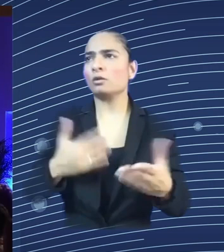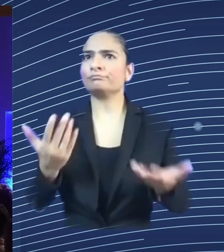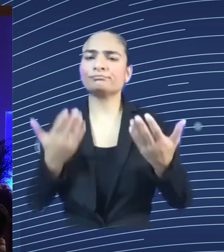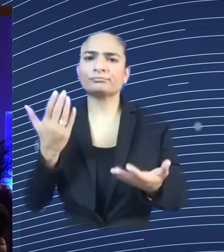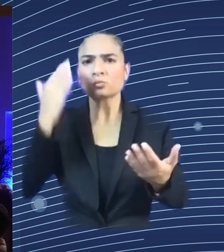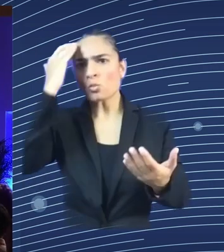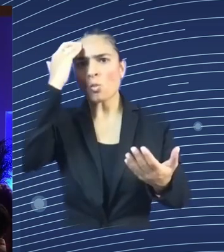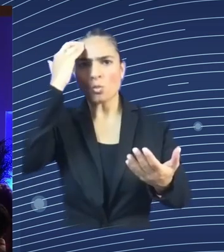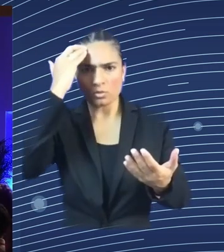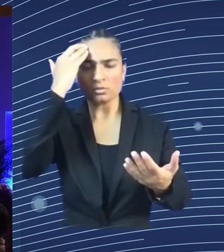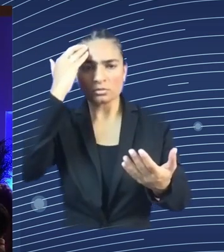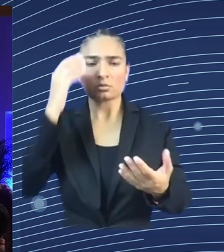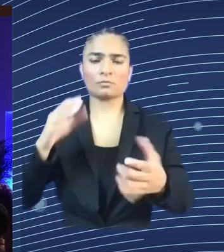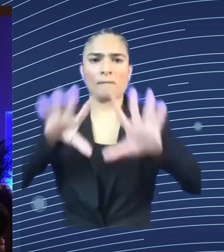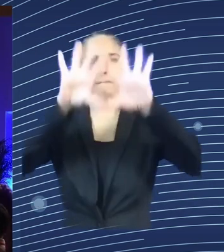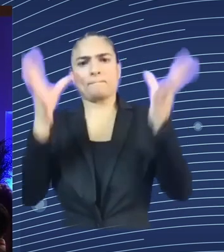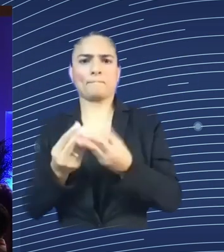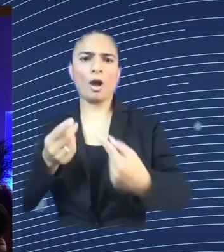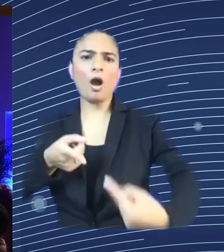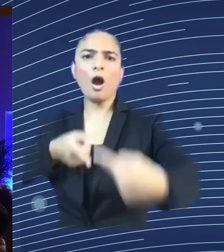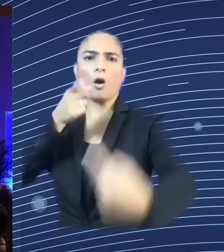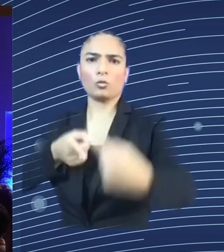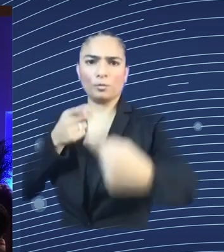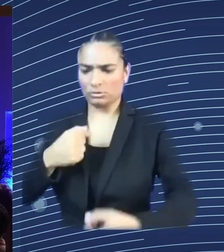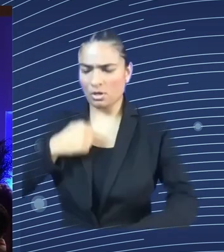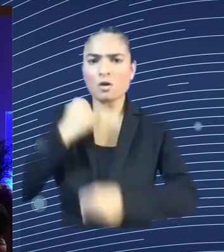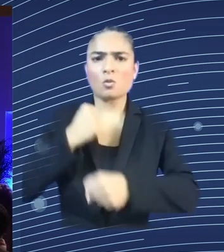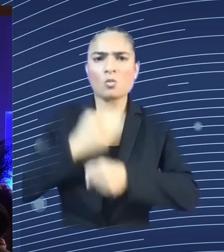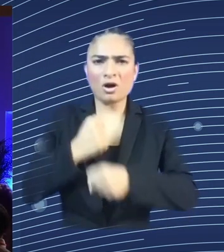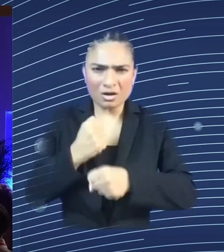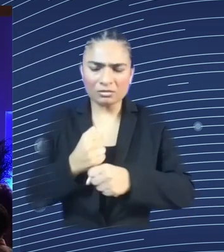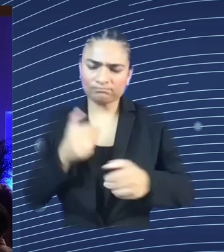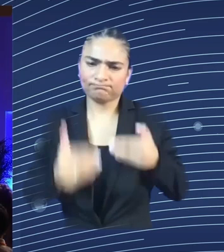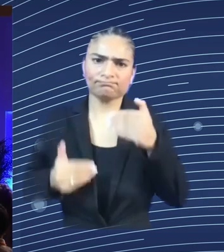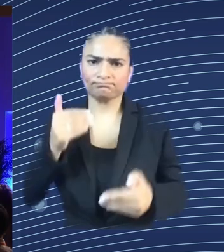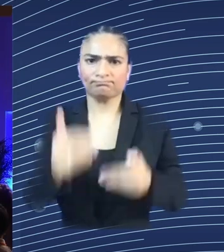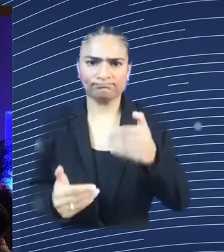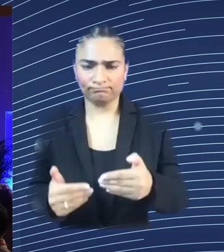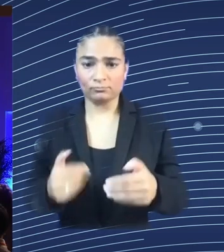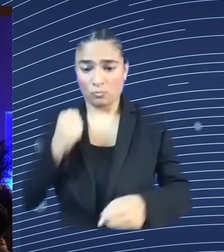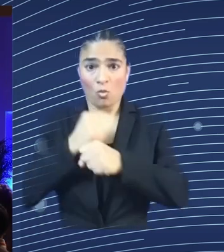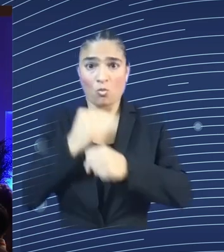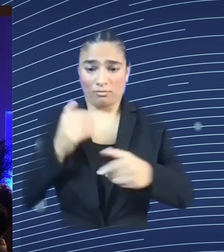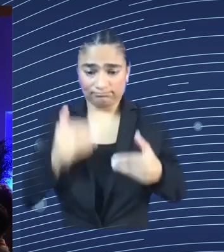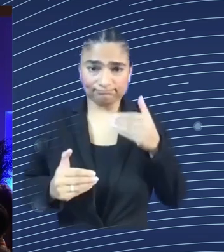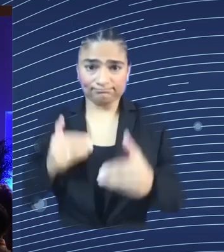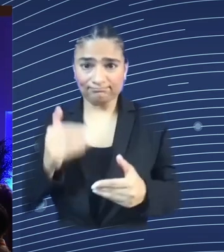don't have enough people. We actually want to use AI to reduce the workload and have less people